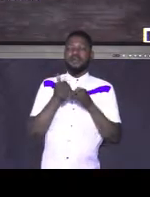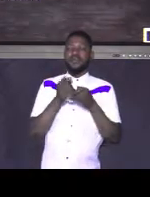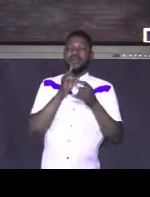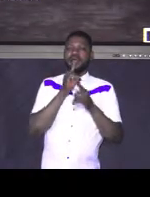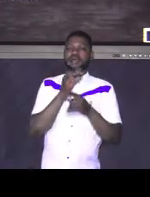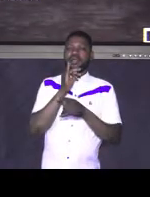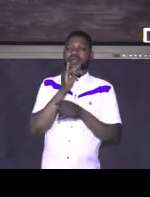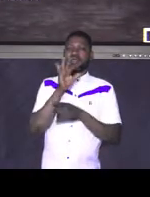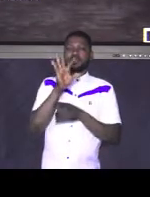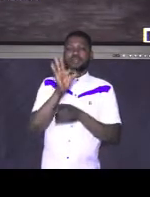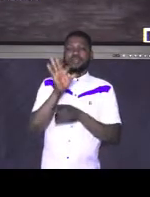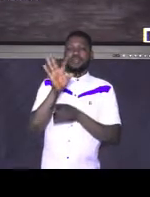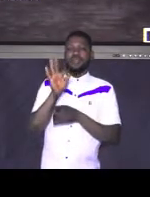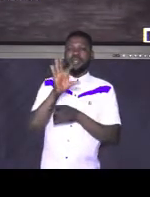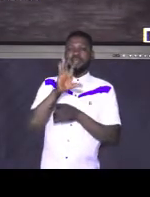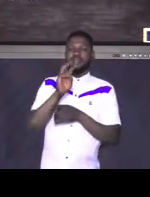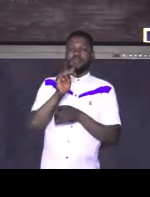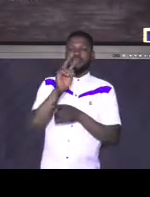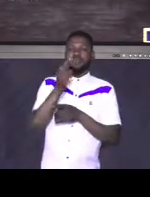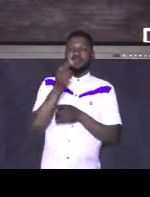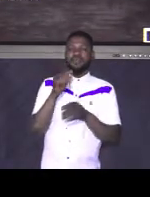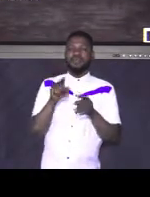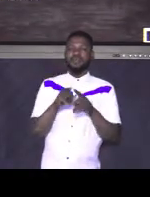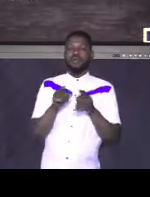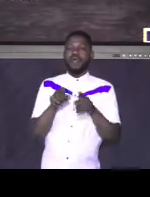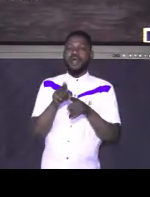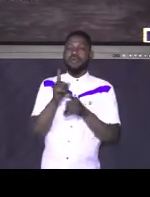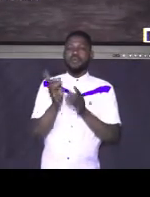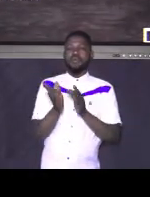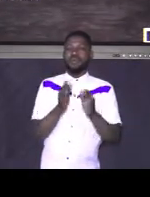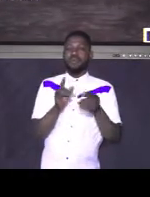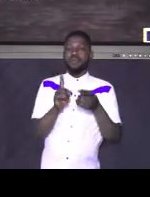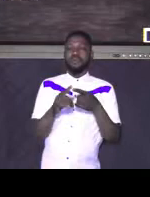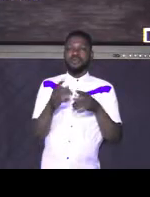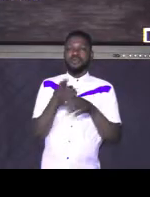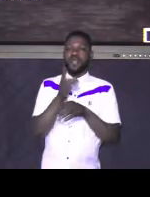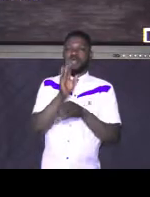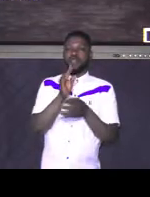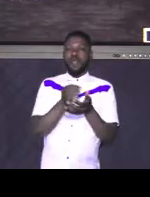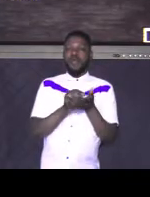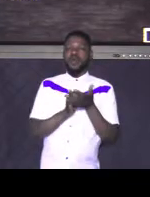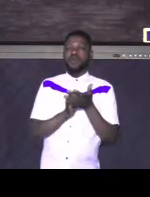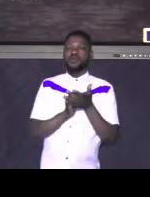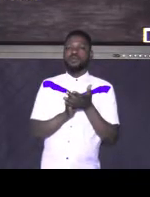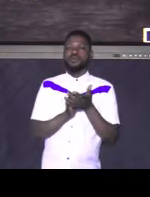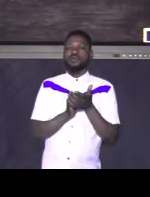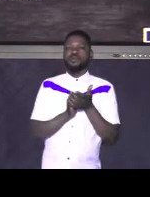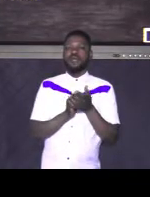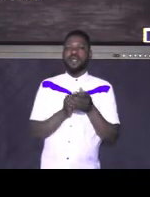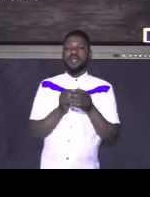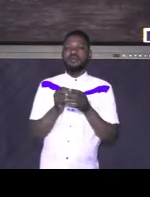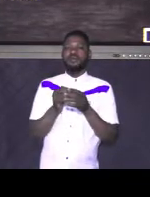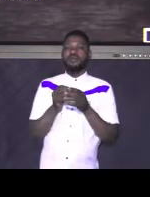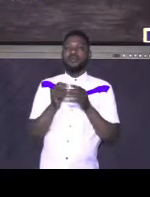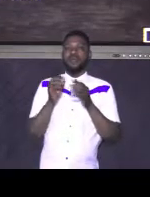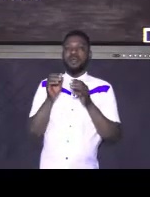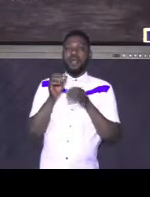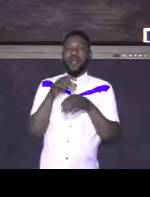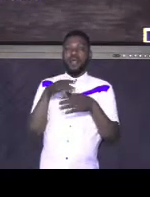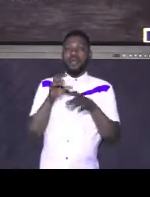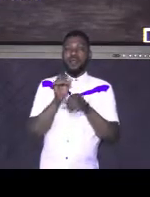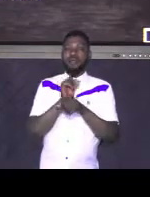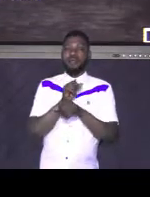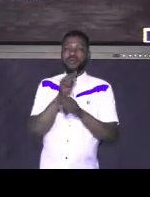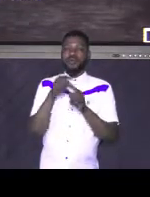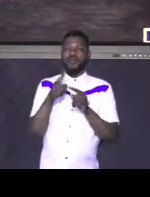our final answer is 99 centimeters squares. So as you prepare to take your own